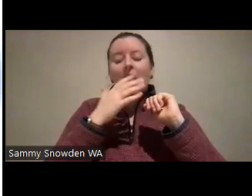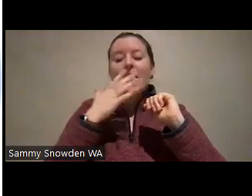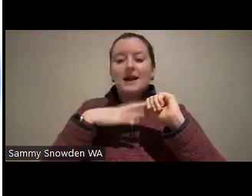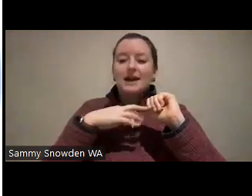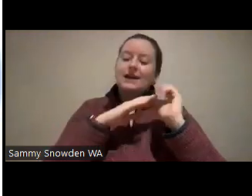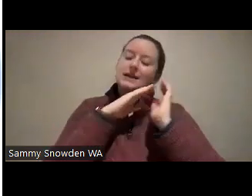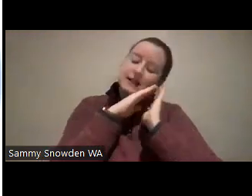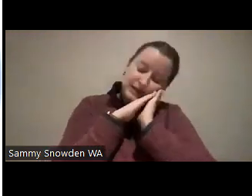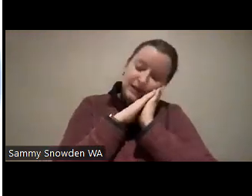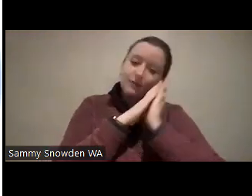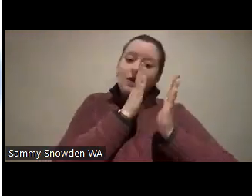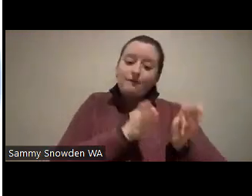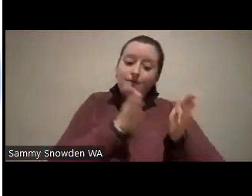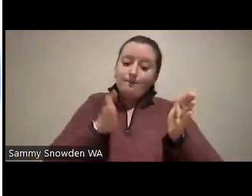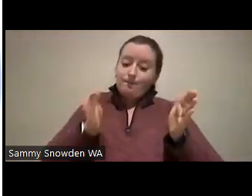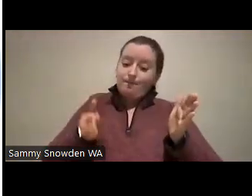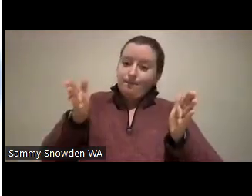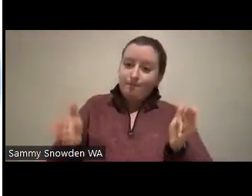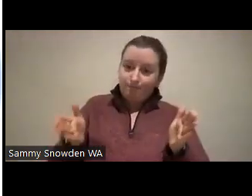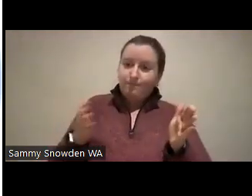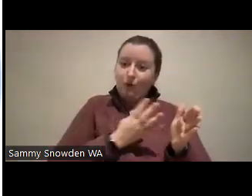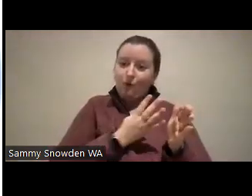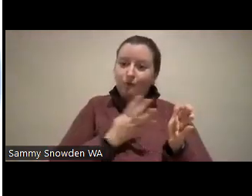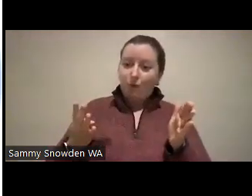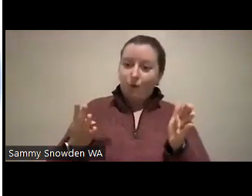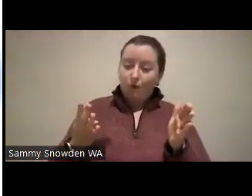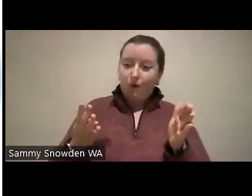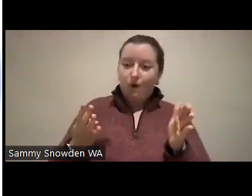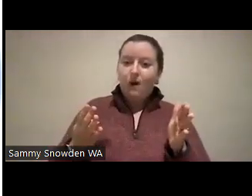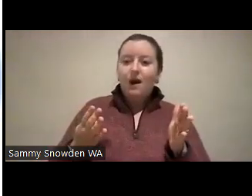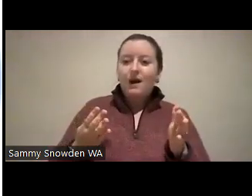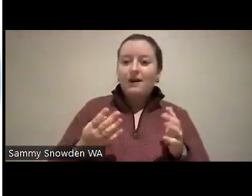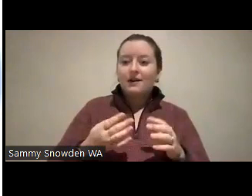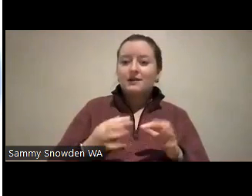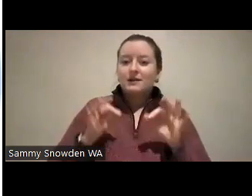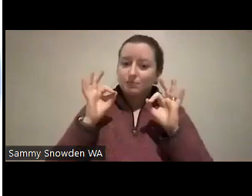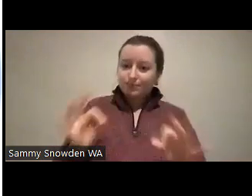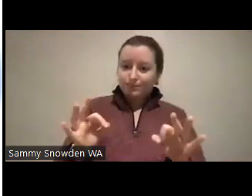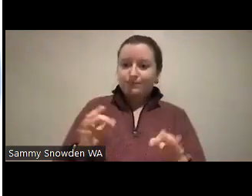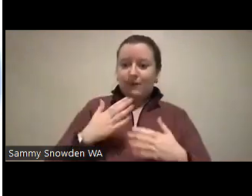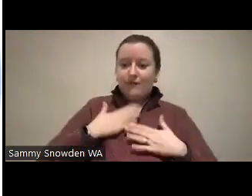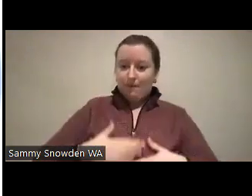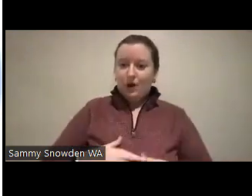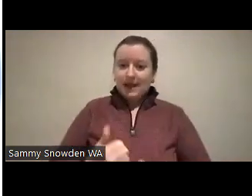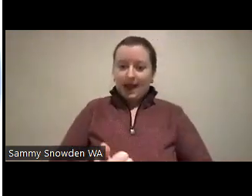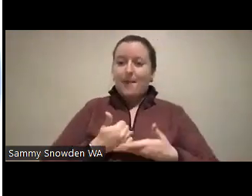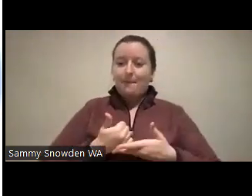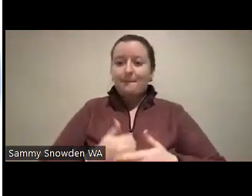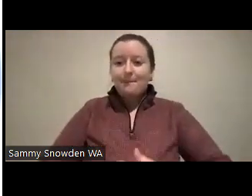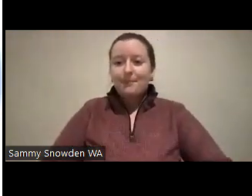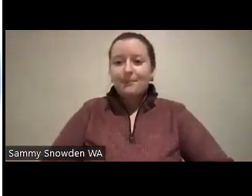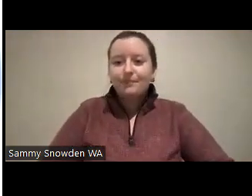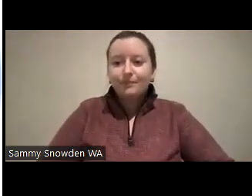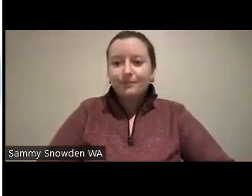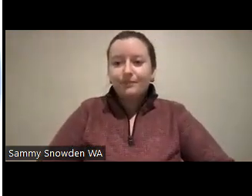itself. So understanding the stages of sleep and knowing what happens within those stages and really trying to help yourself get into